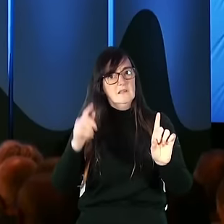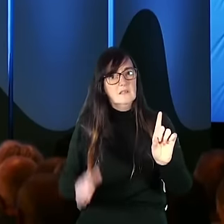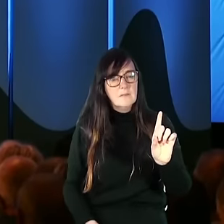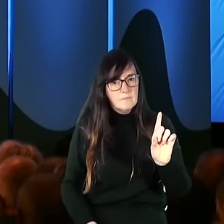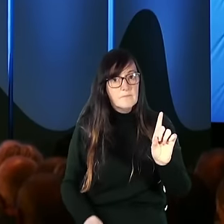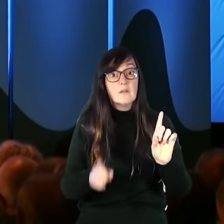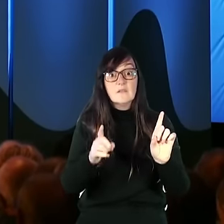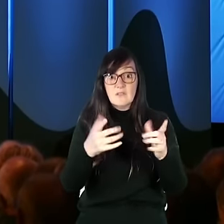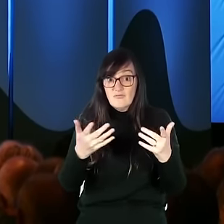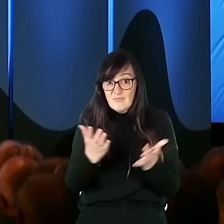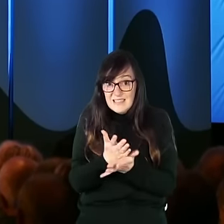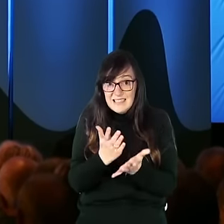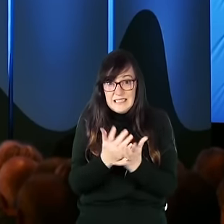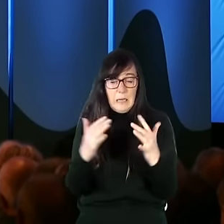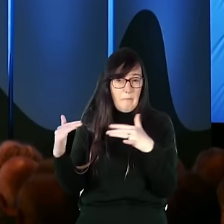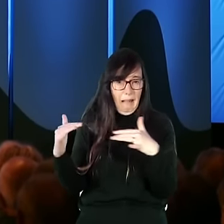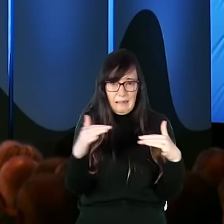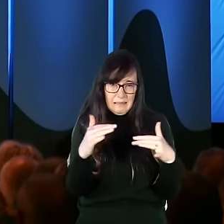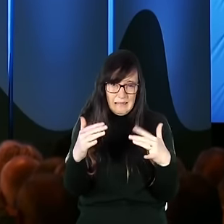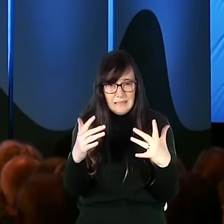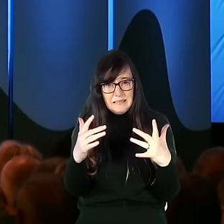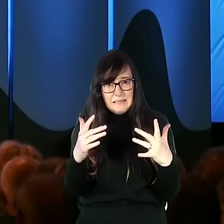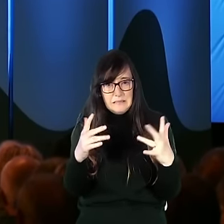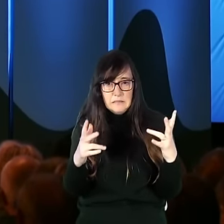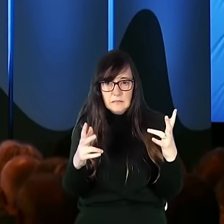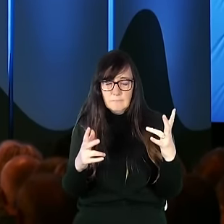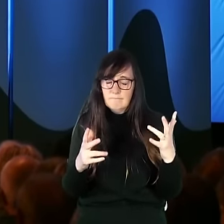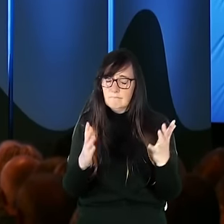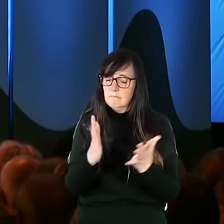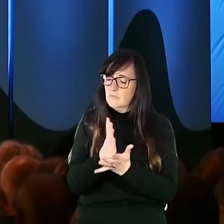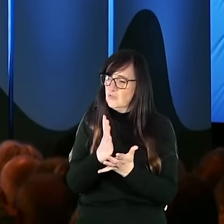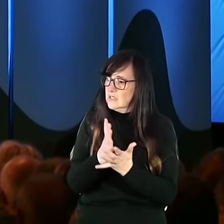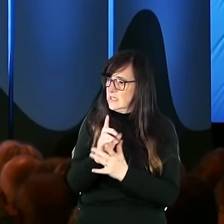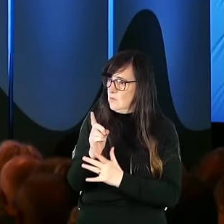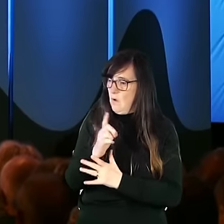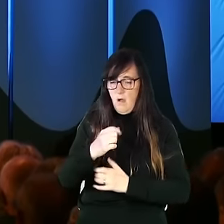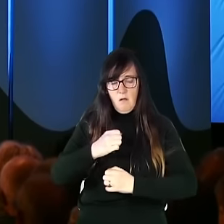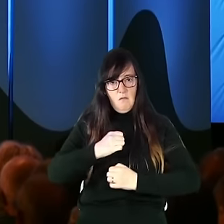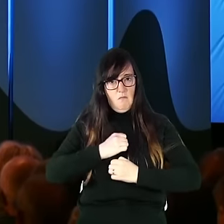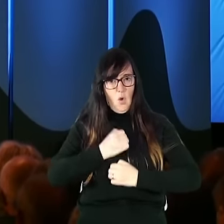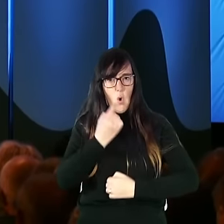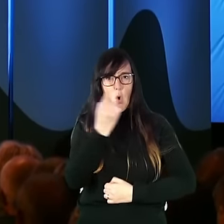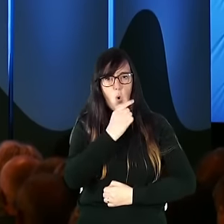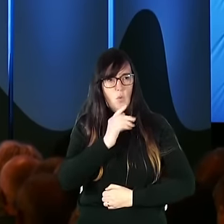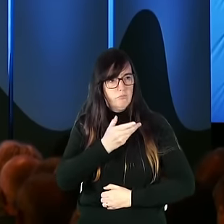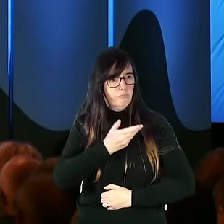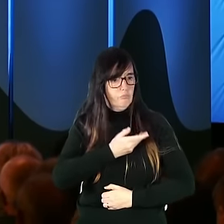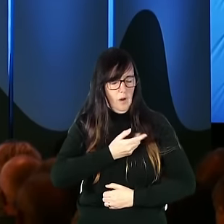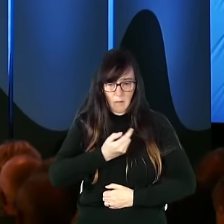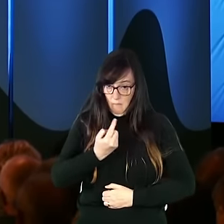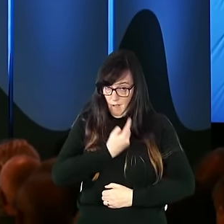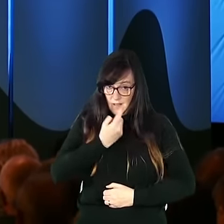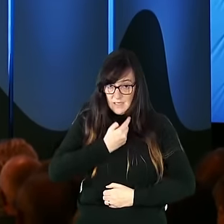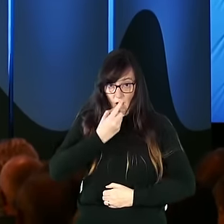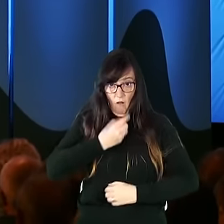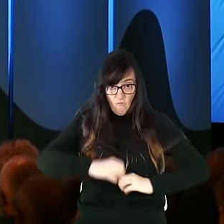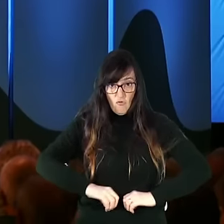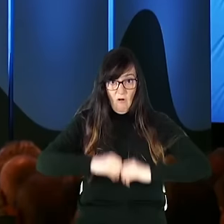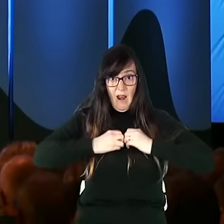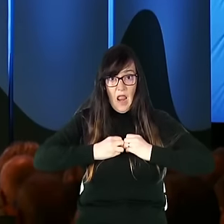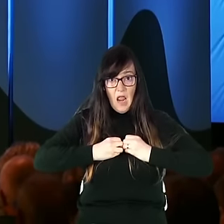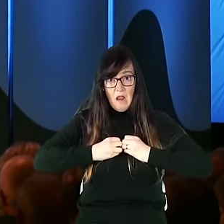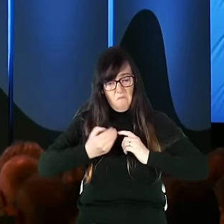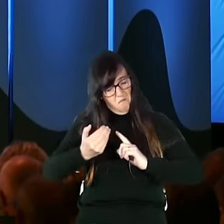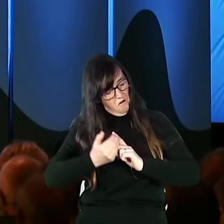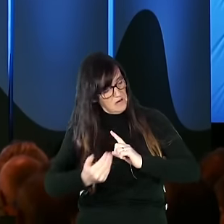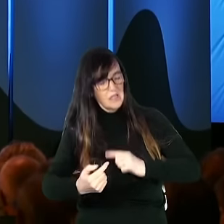And the battle today is especially over whether I can create my own identity or whether there is a